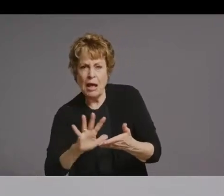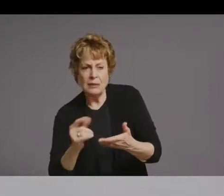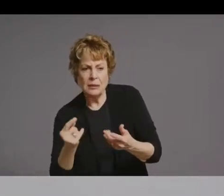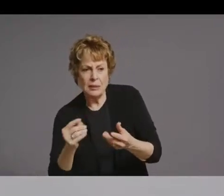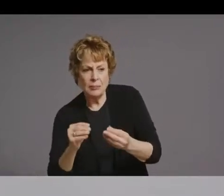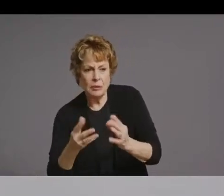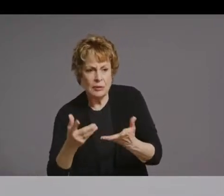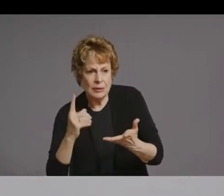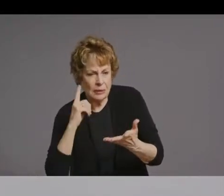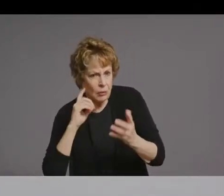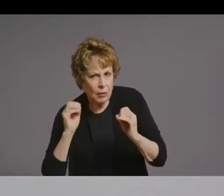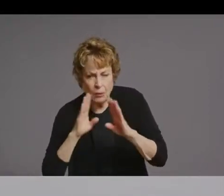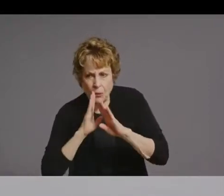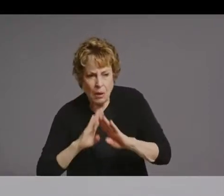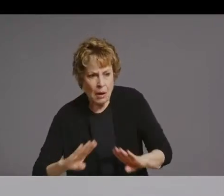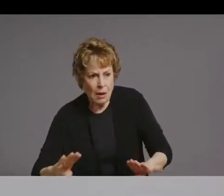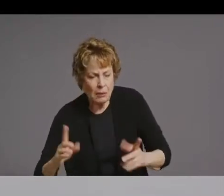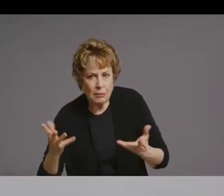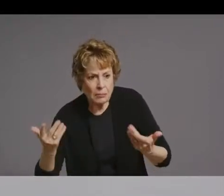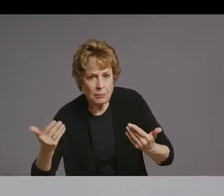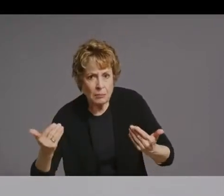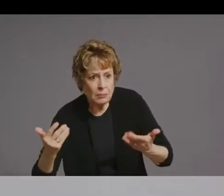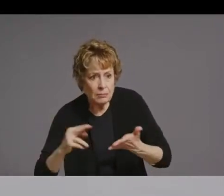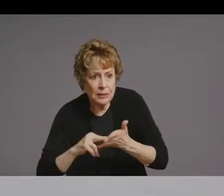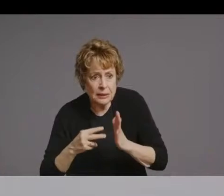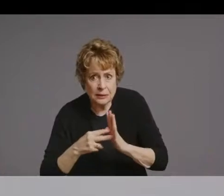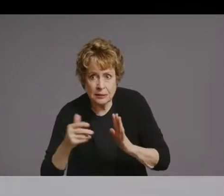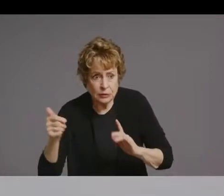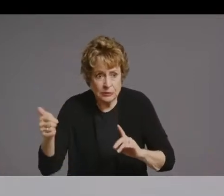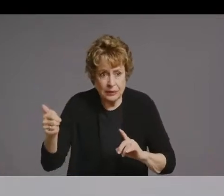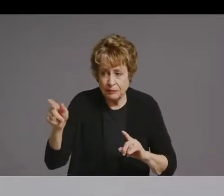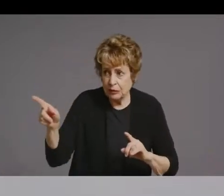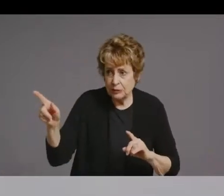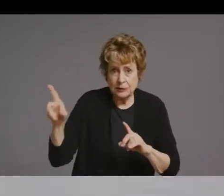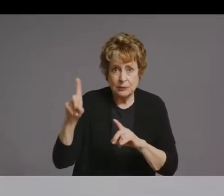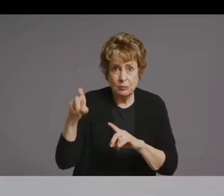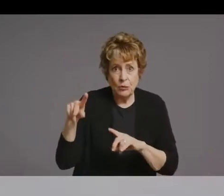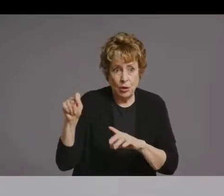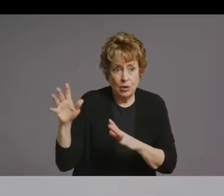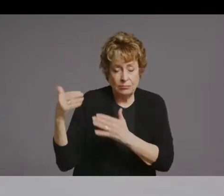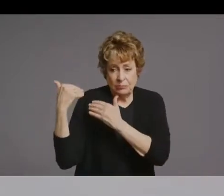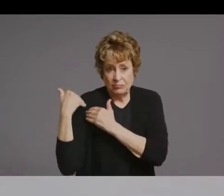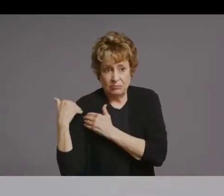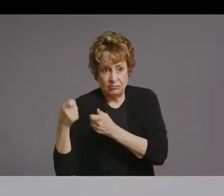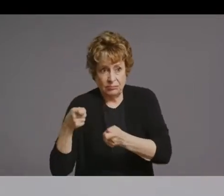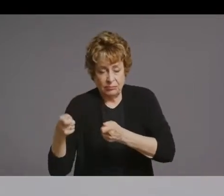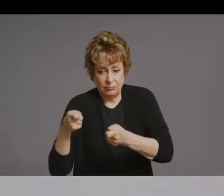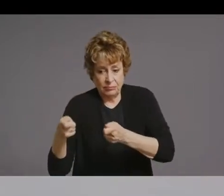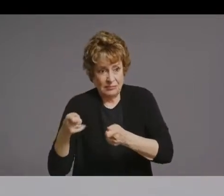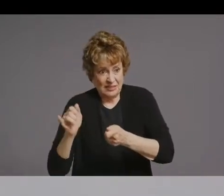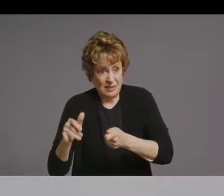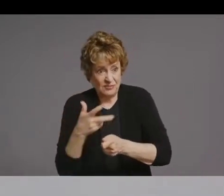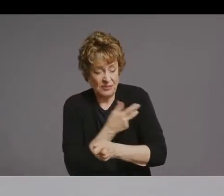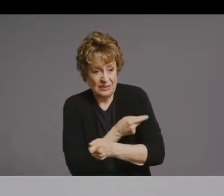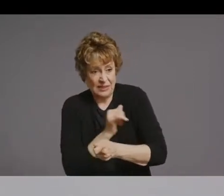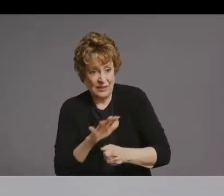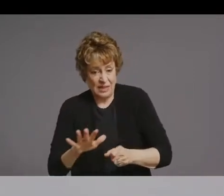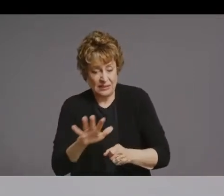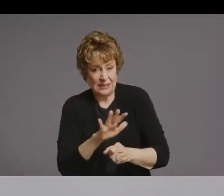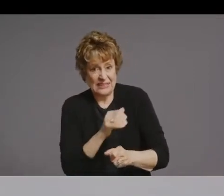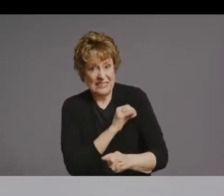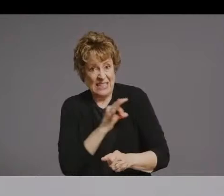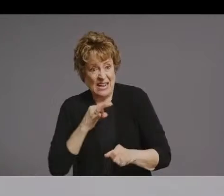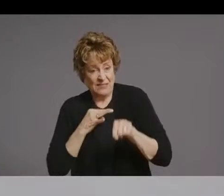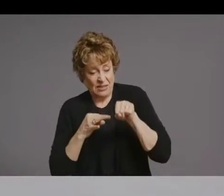point, but Yeah. would this mean that your department would have control of the vaccines and the personnel because of